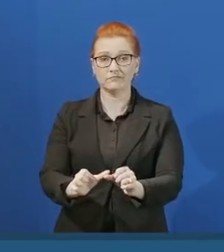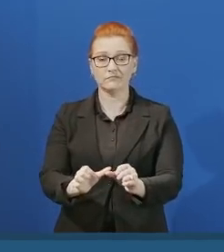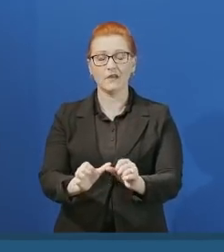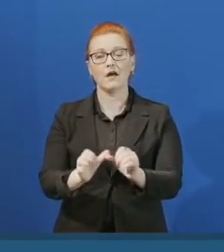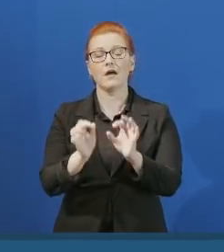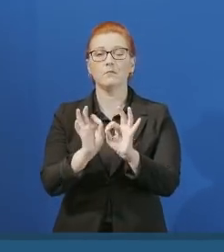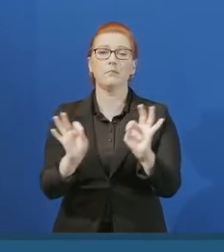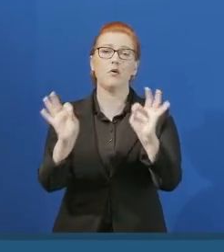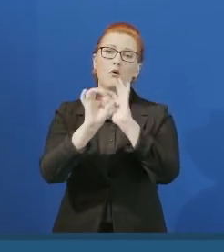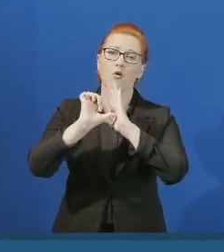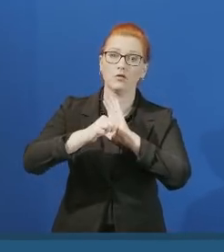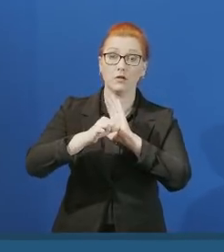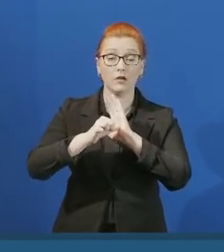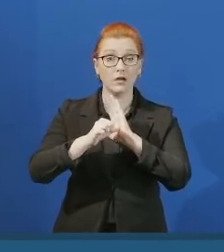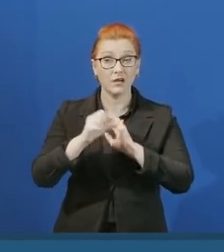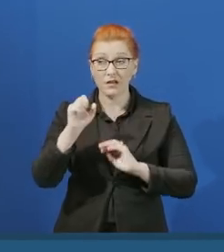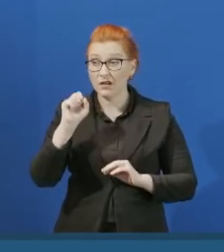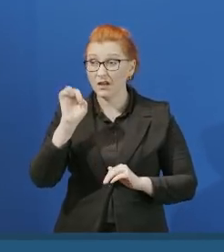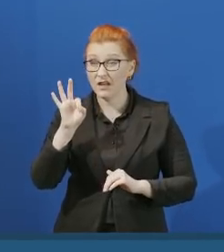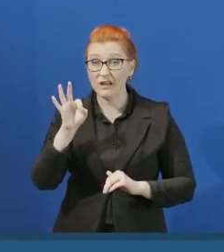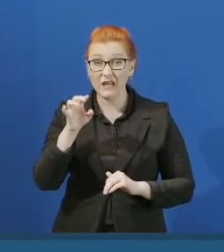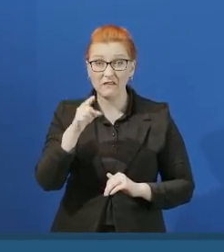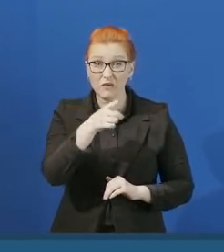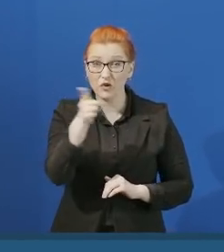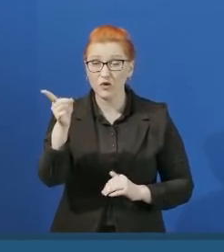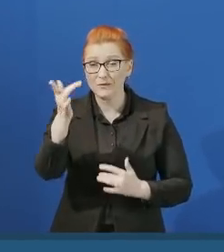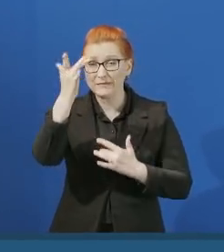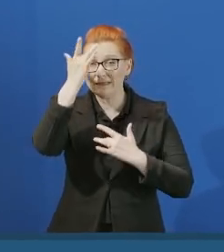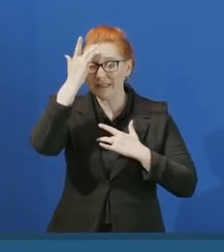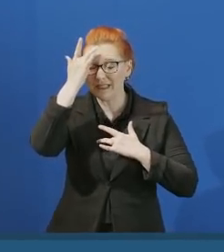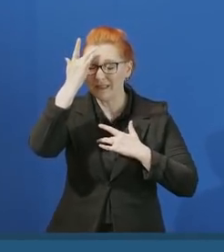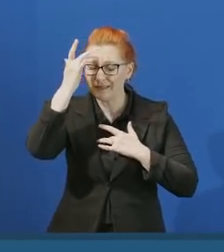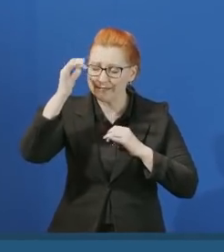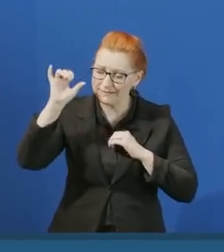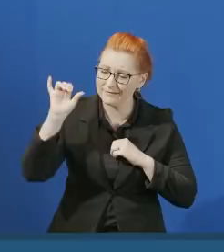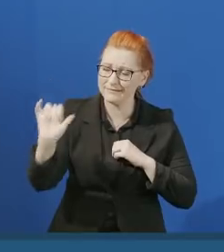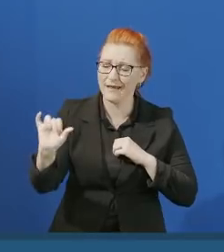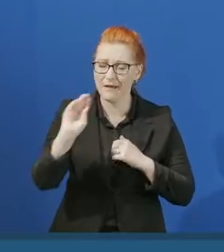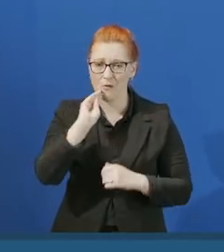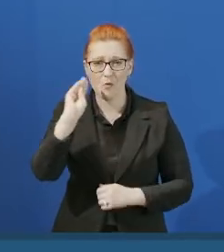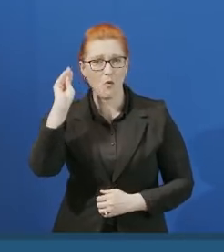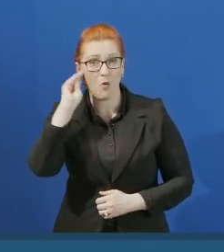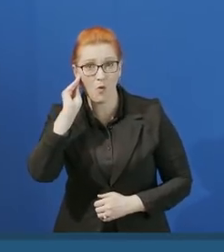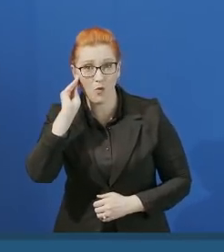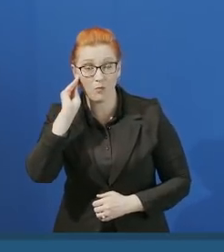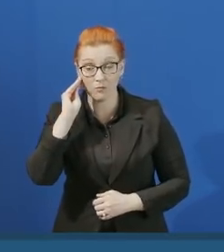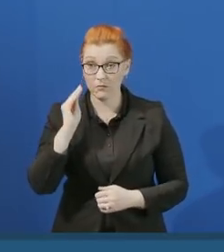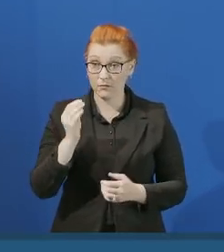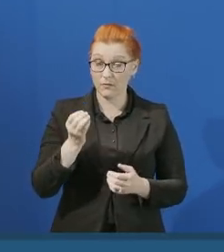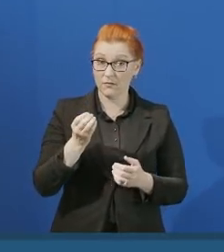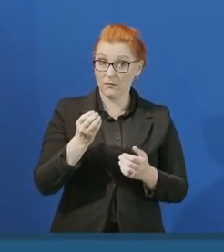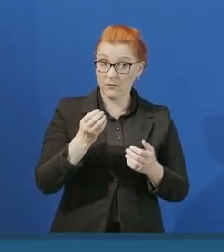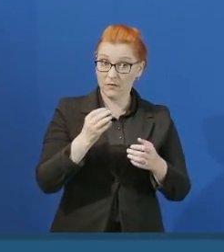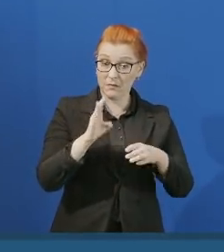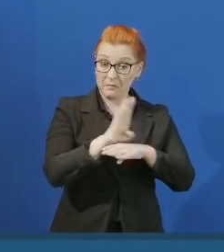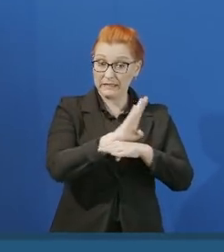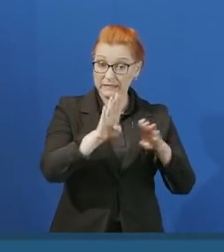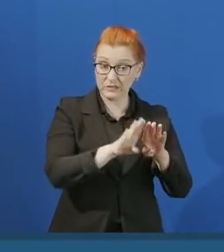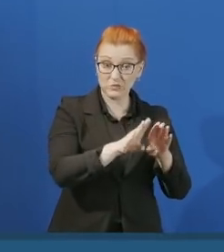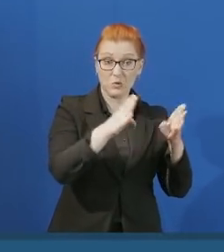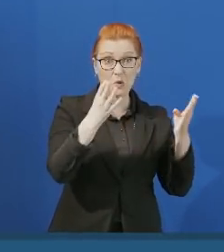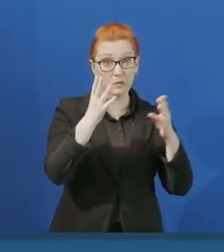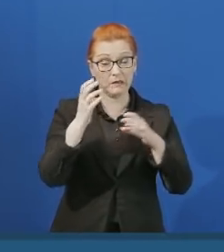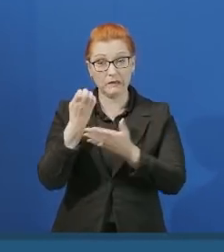stay home. Don't come to work as we see our economy begin to reopen. If you're teleworking today, continue